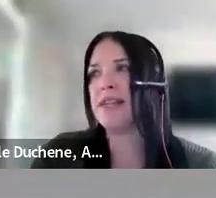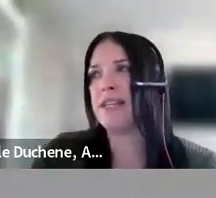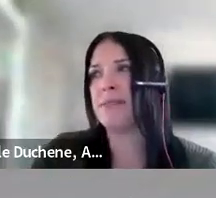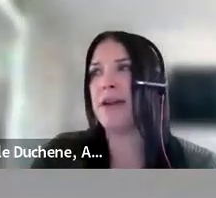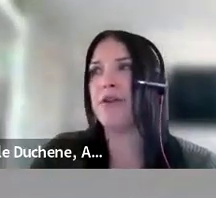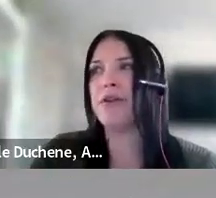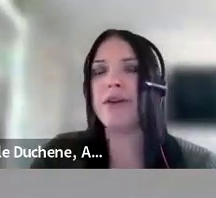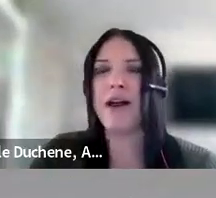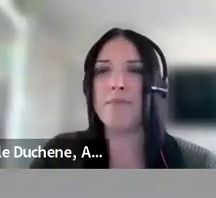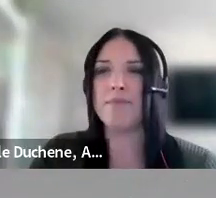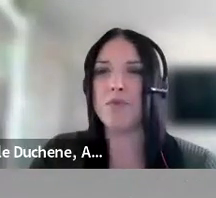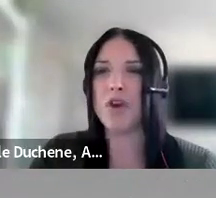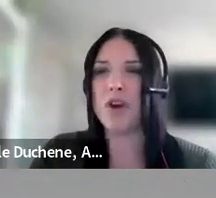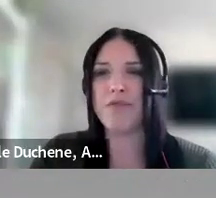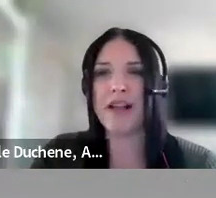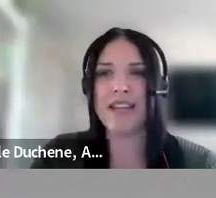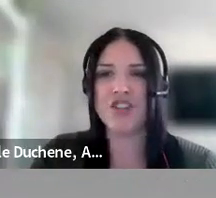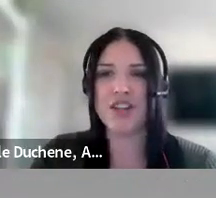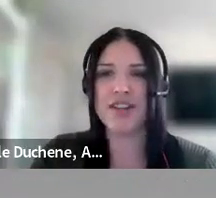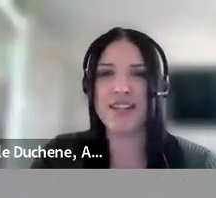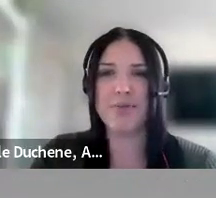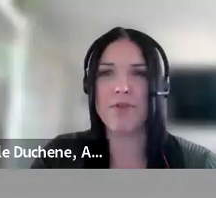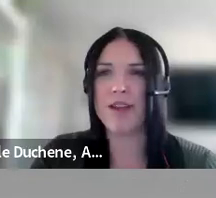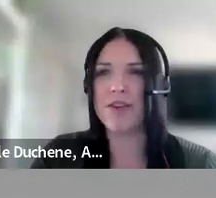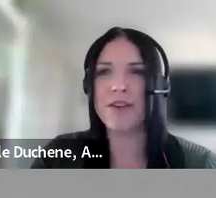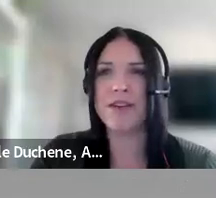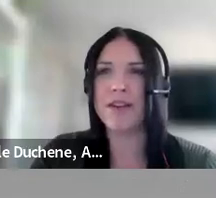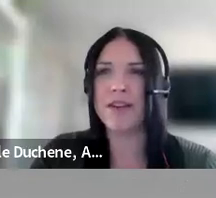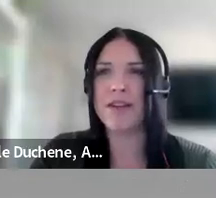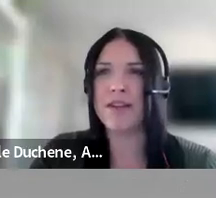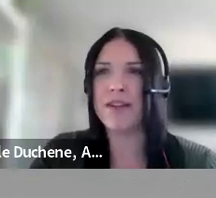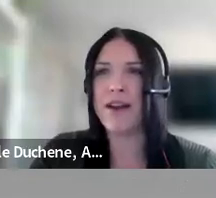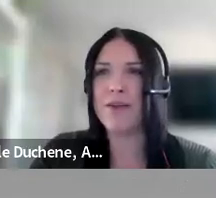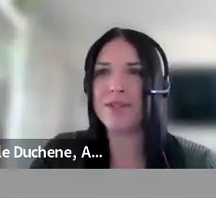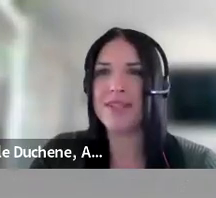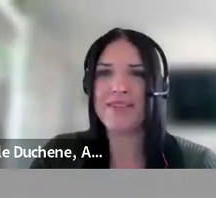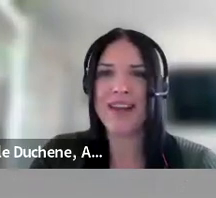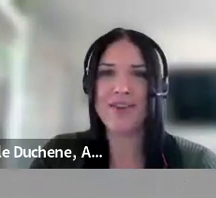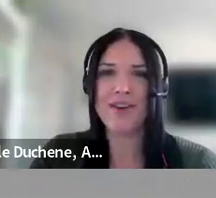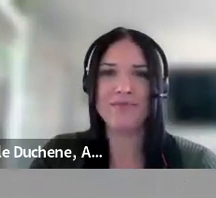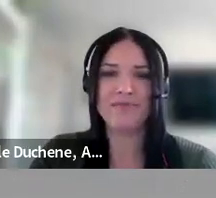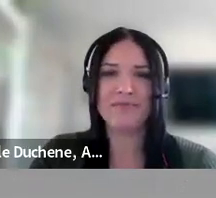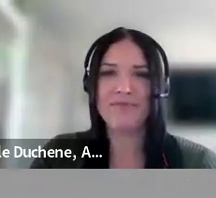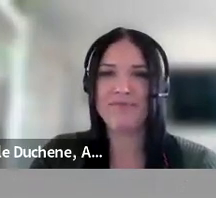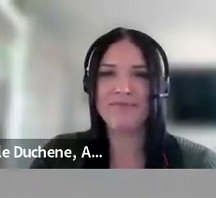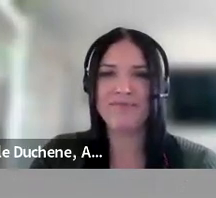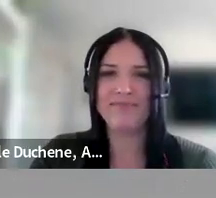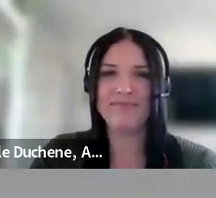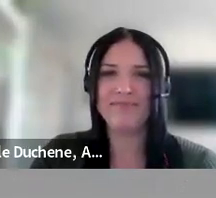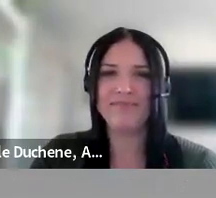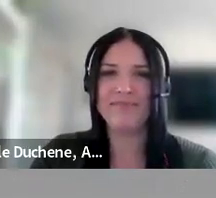received an email regarding validation. Has any provider received that at all?